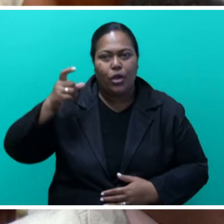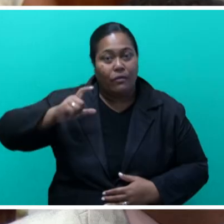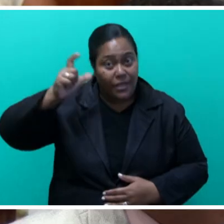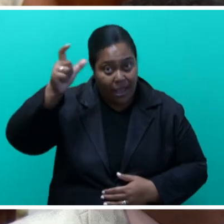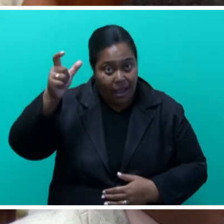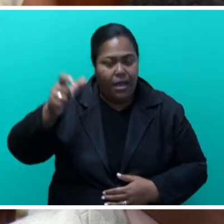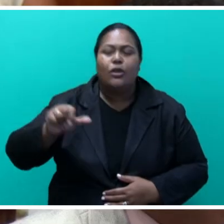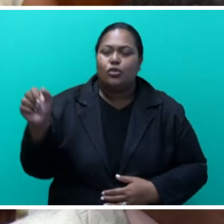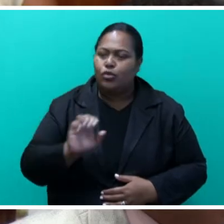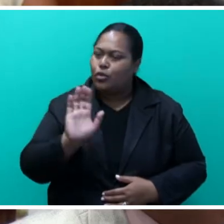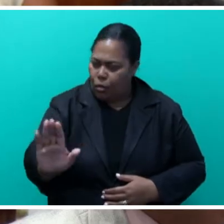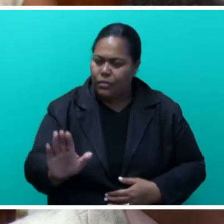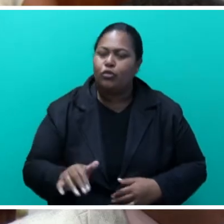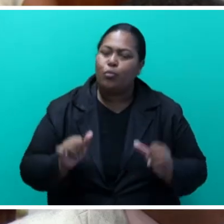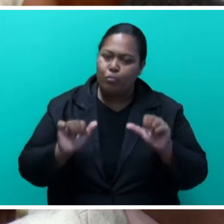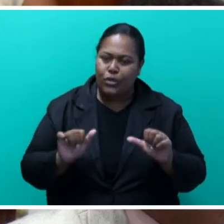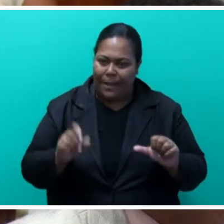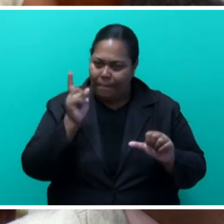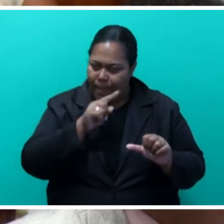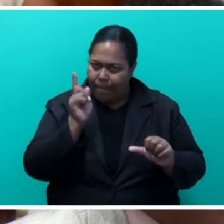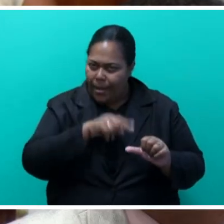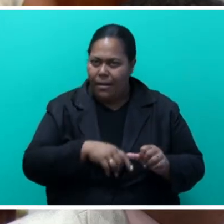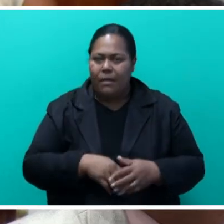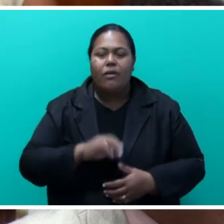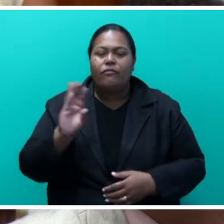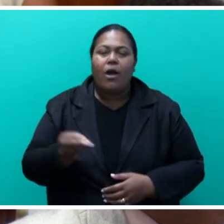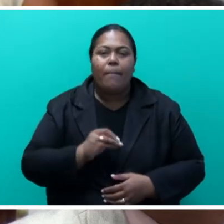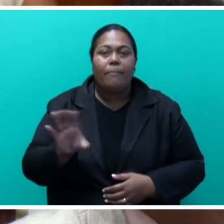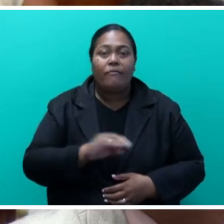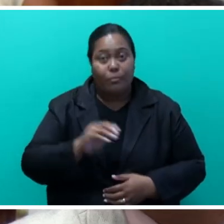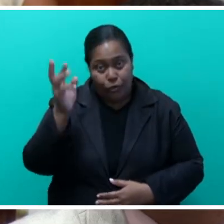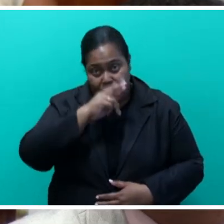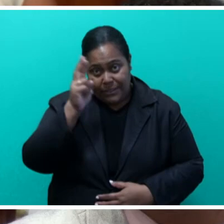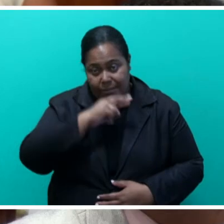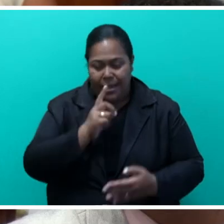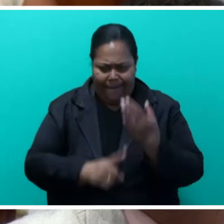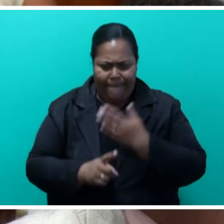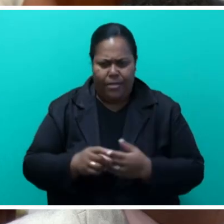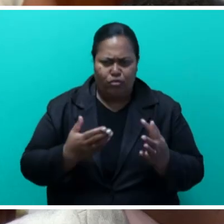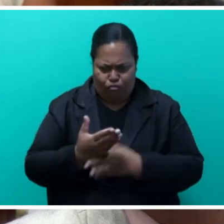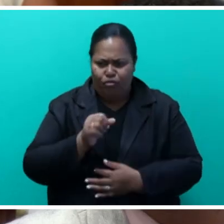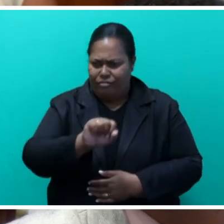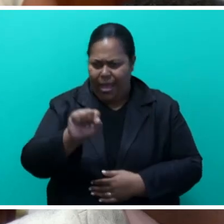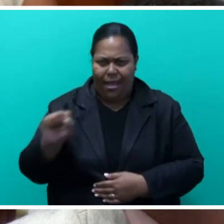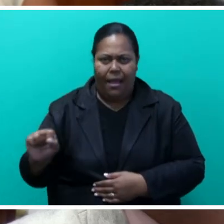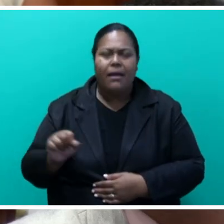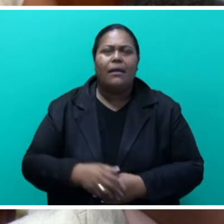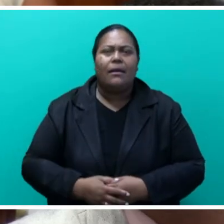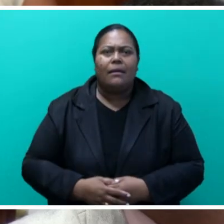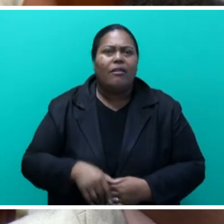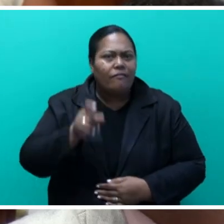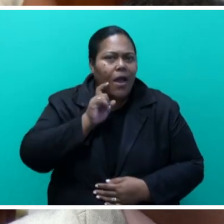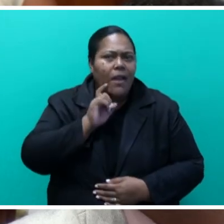protect their patrons from reasonably foreseeable risks created by their amusement rides when in